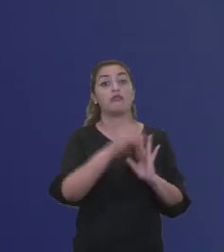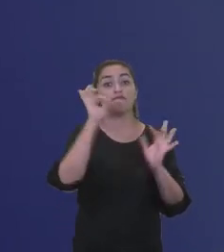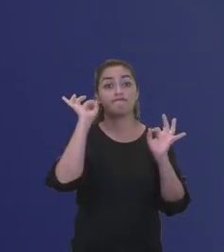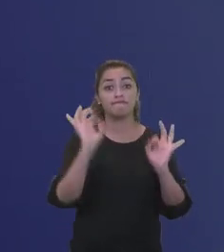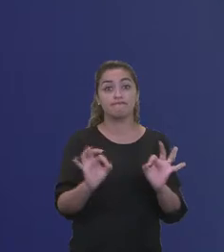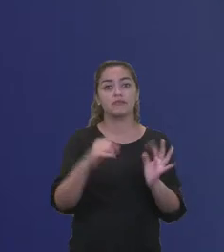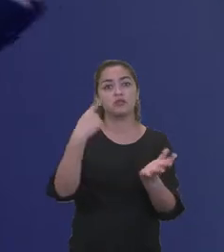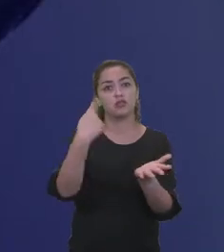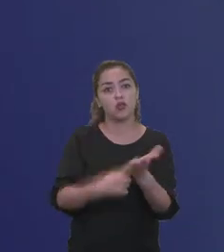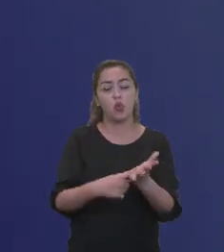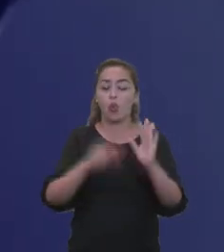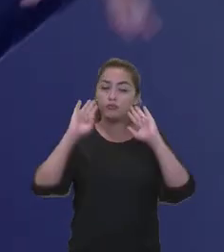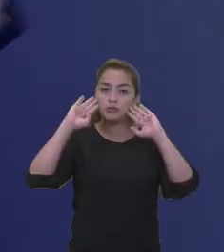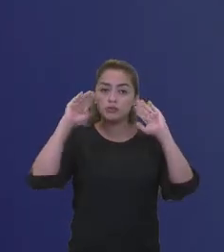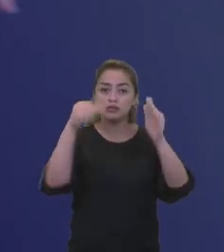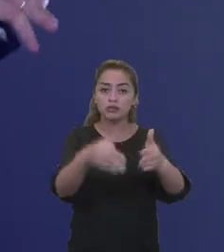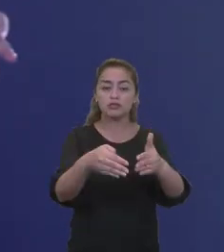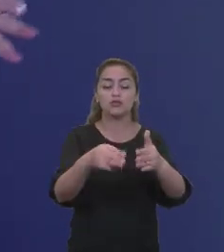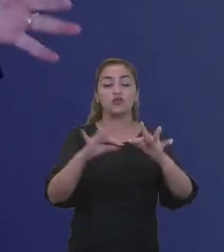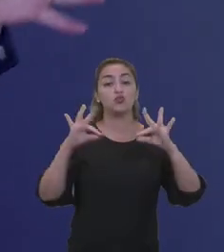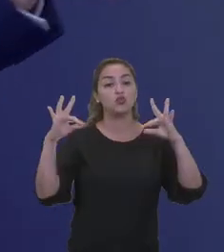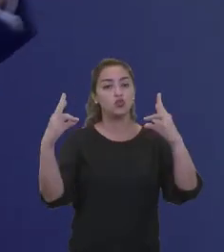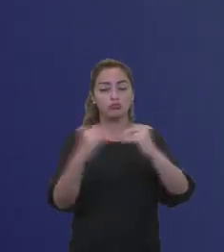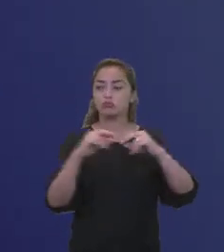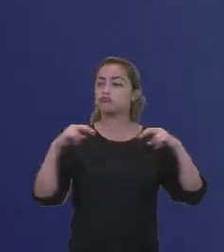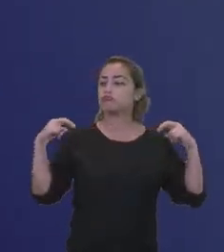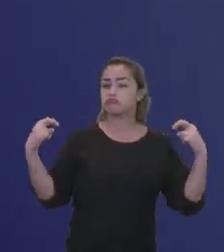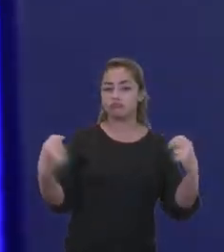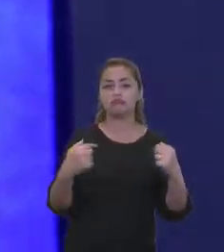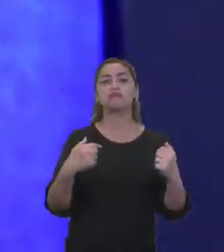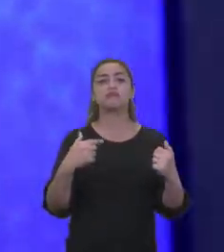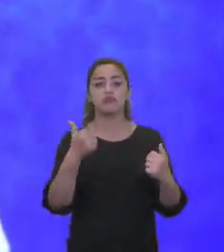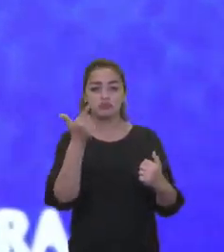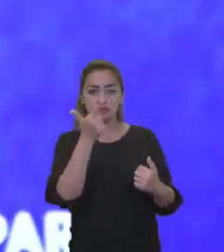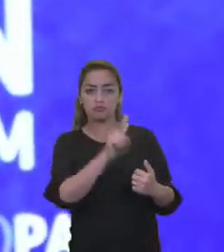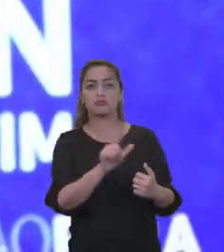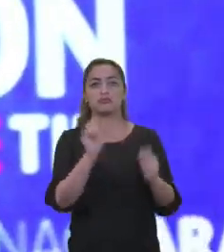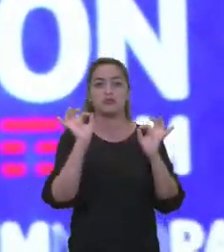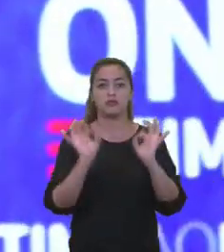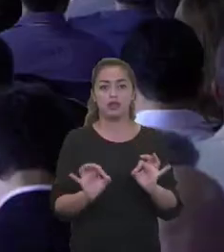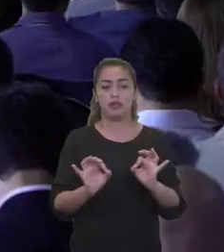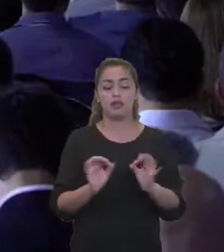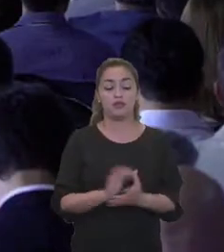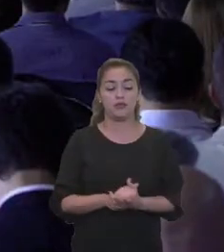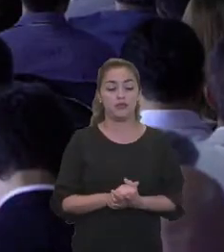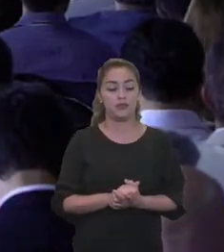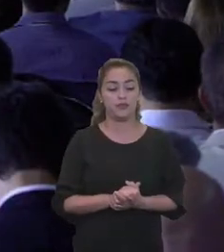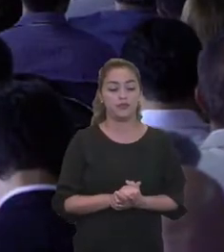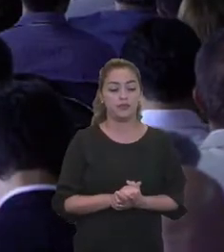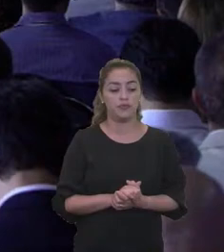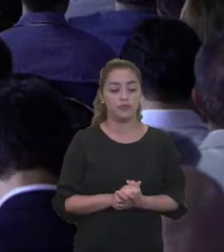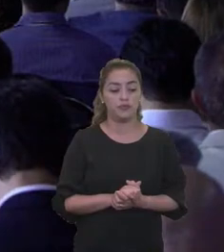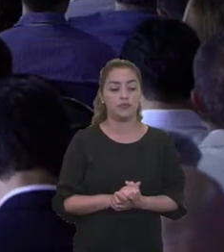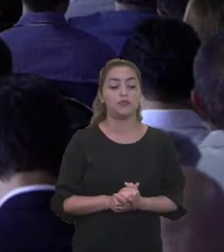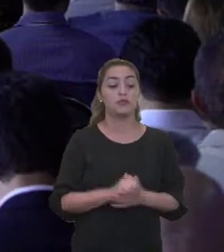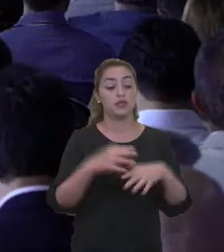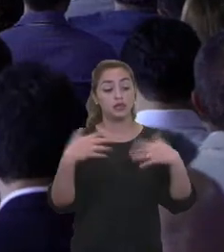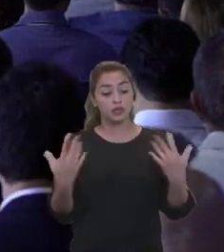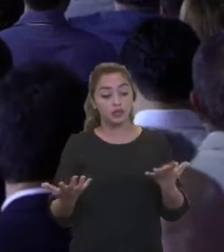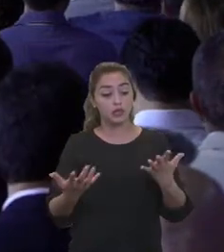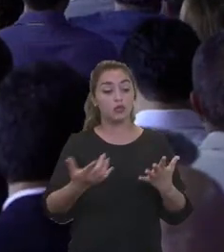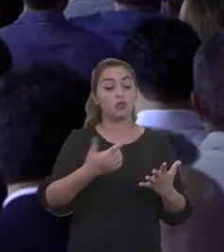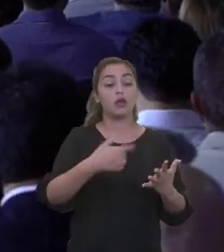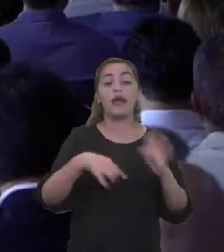end-to-end, putting this as the objective of the business with everyone around supporting this objective.